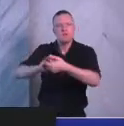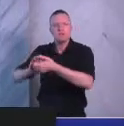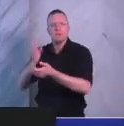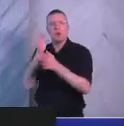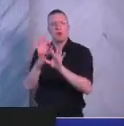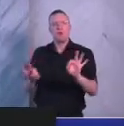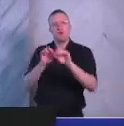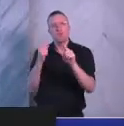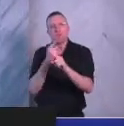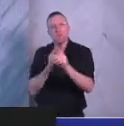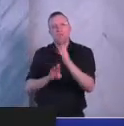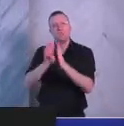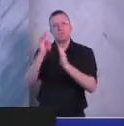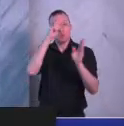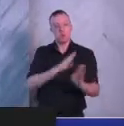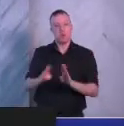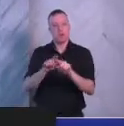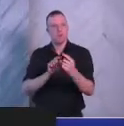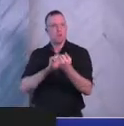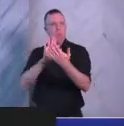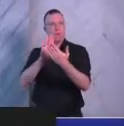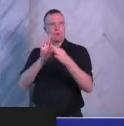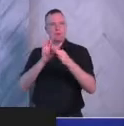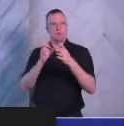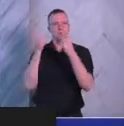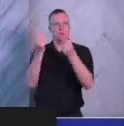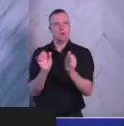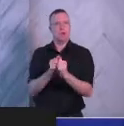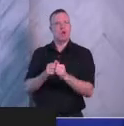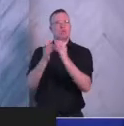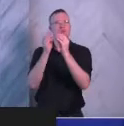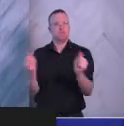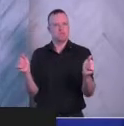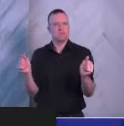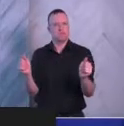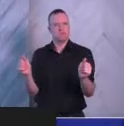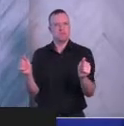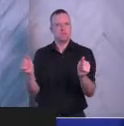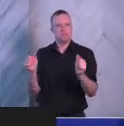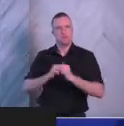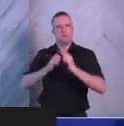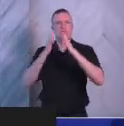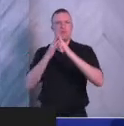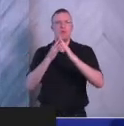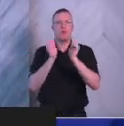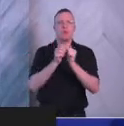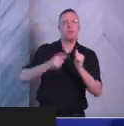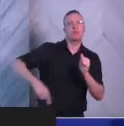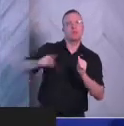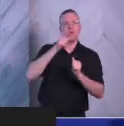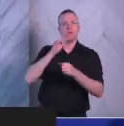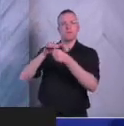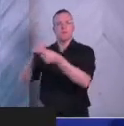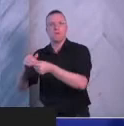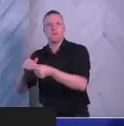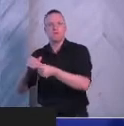develop a strategy and an approach that is done and built in collaboration with those people in particular